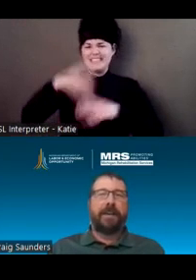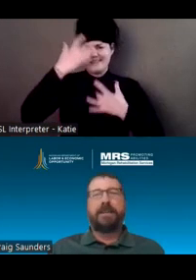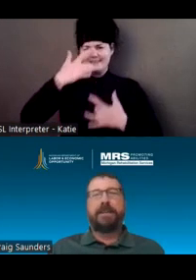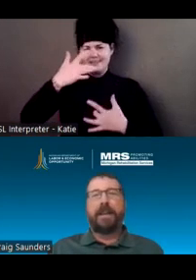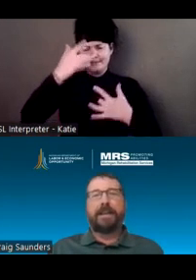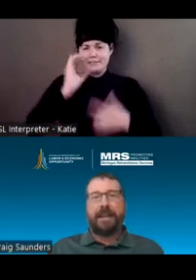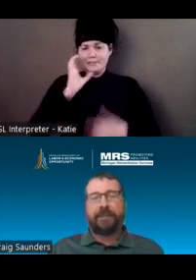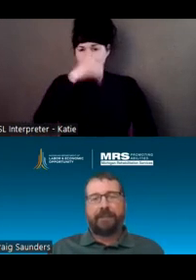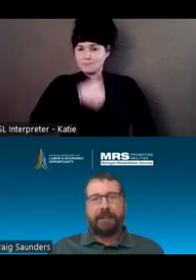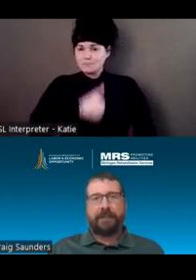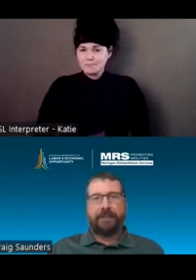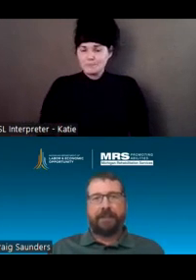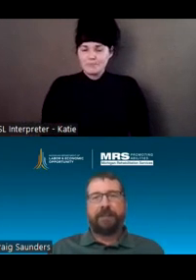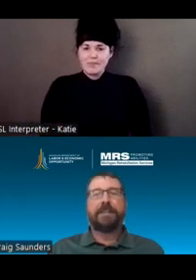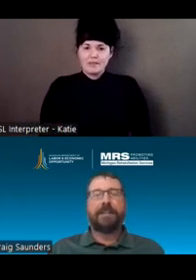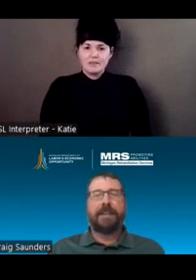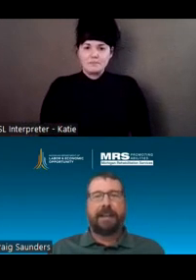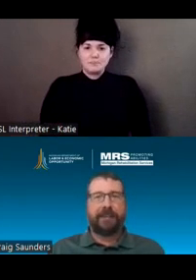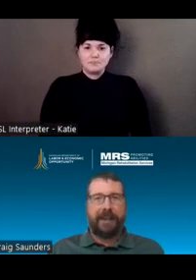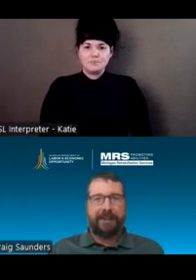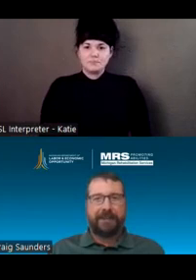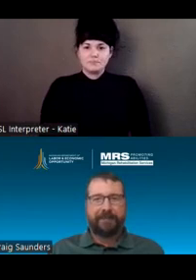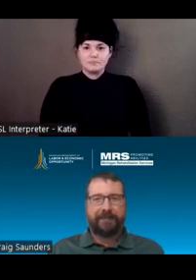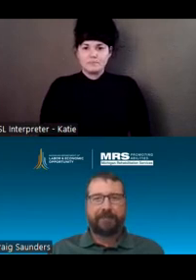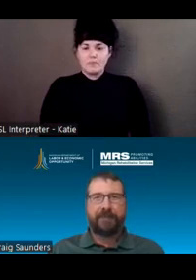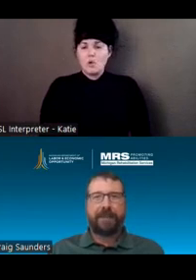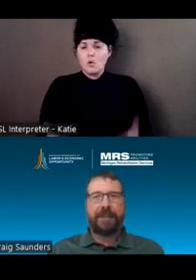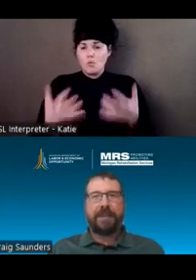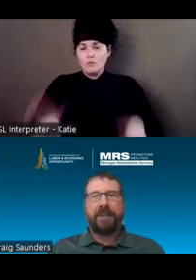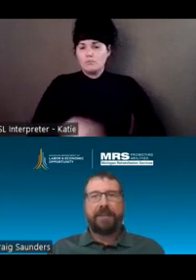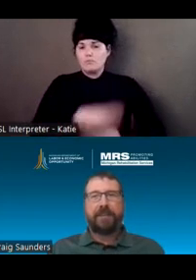fight against sitting disease, take a stand.